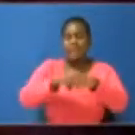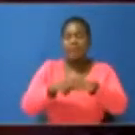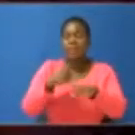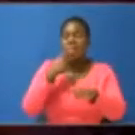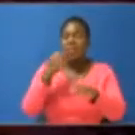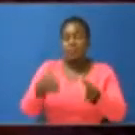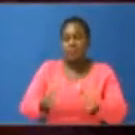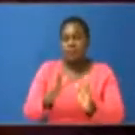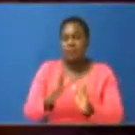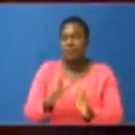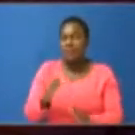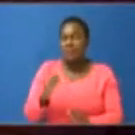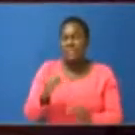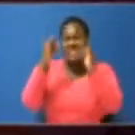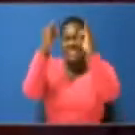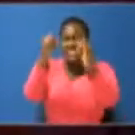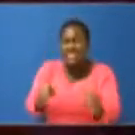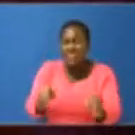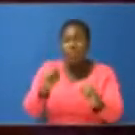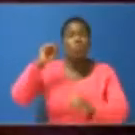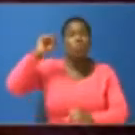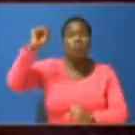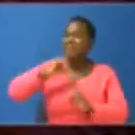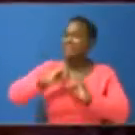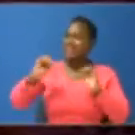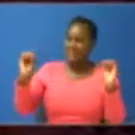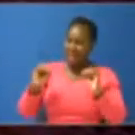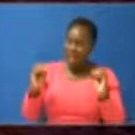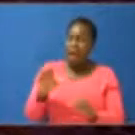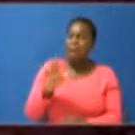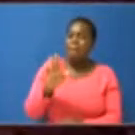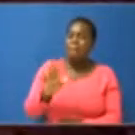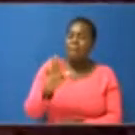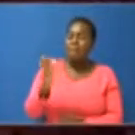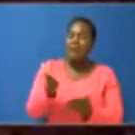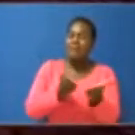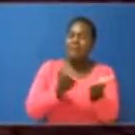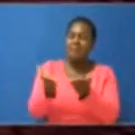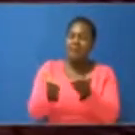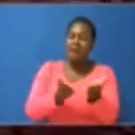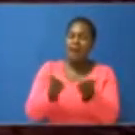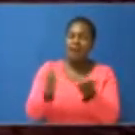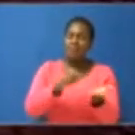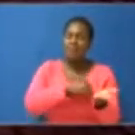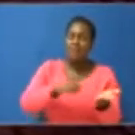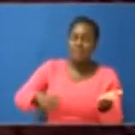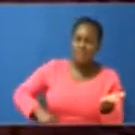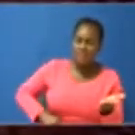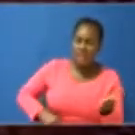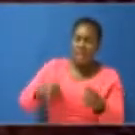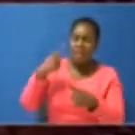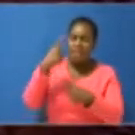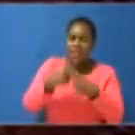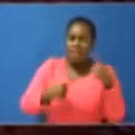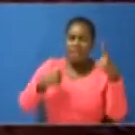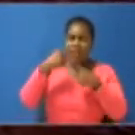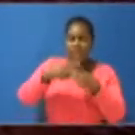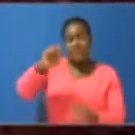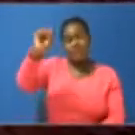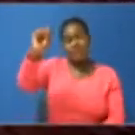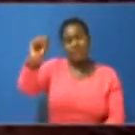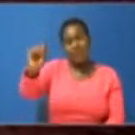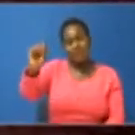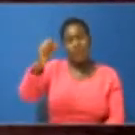carpeted area is no stranger to politics of nairobi having served as a senator for the last five